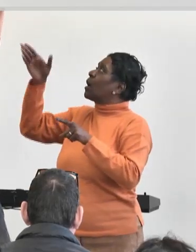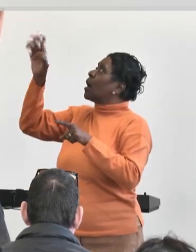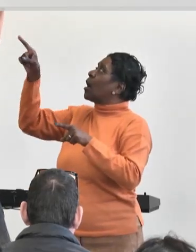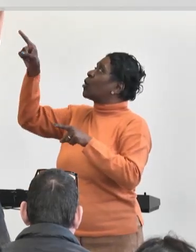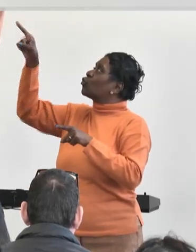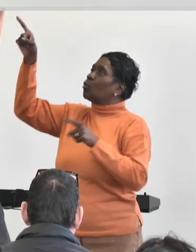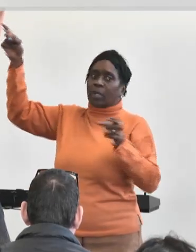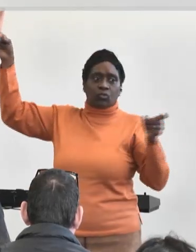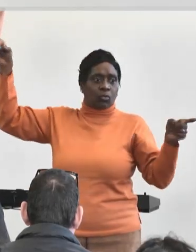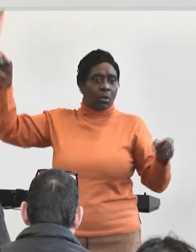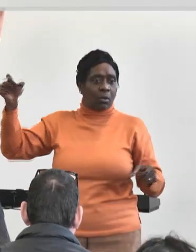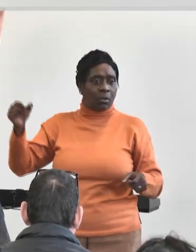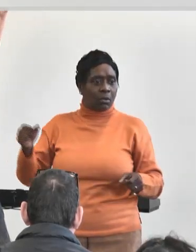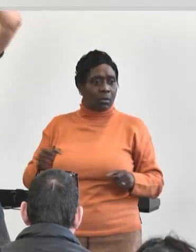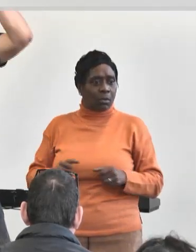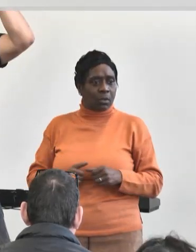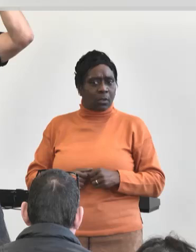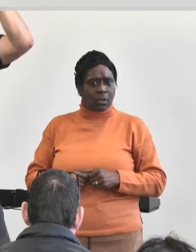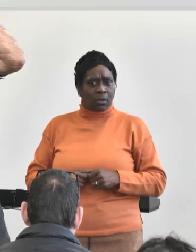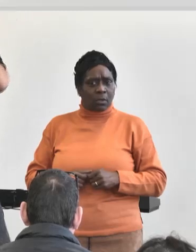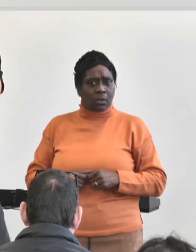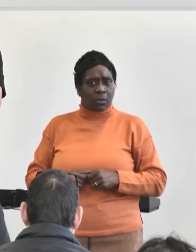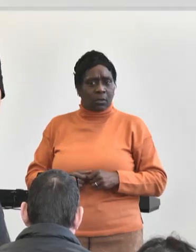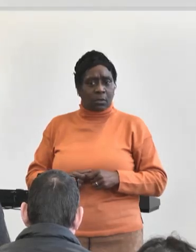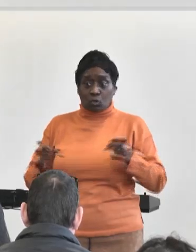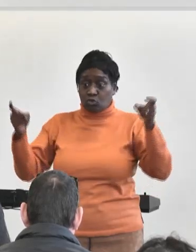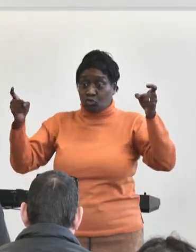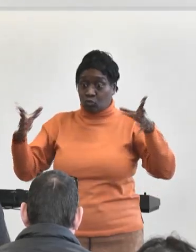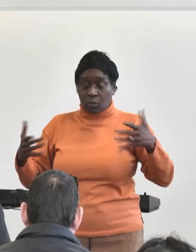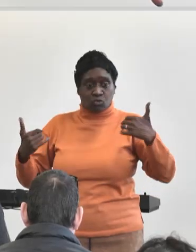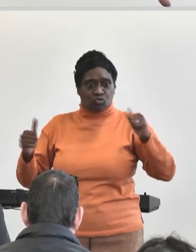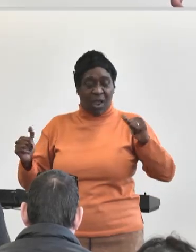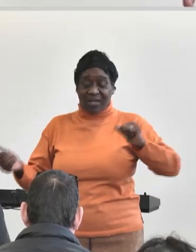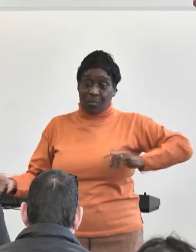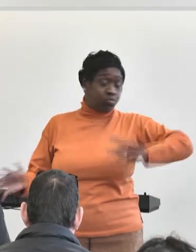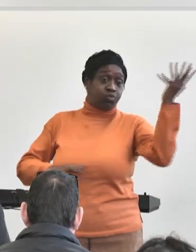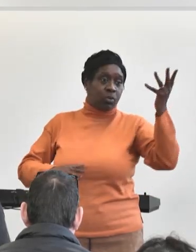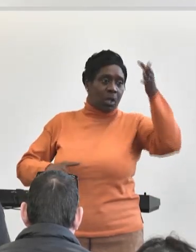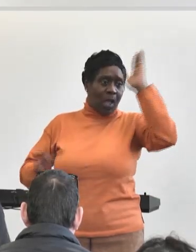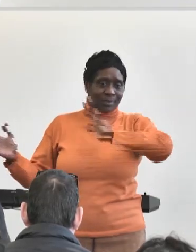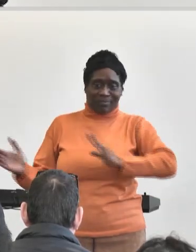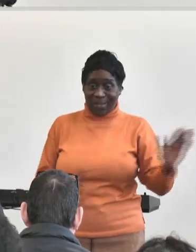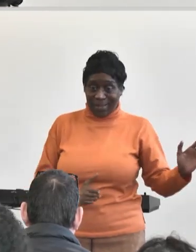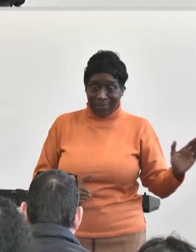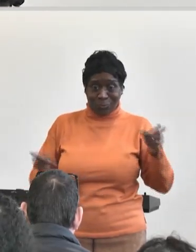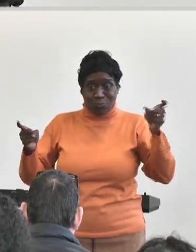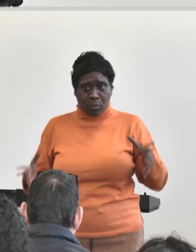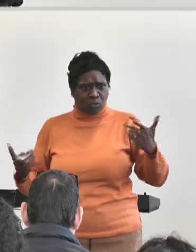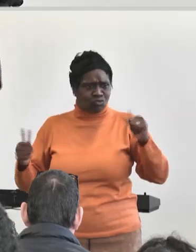You're in control. And the rulers tried to thwart your plan.